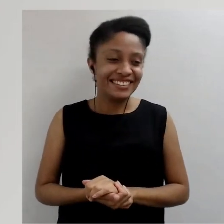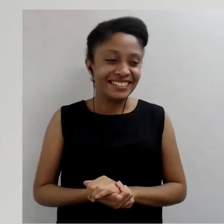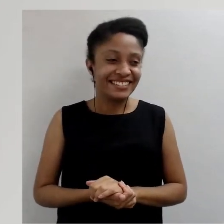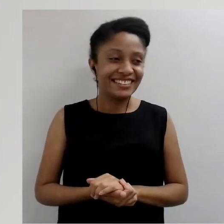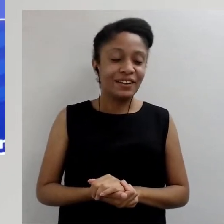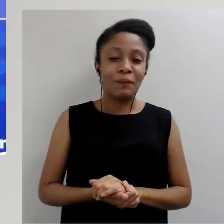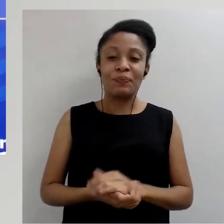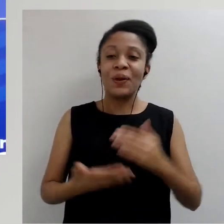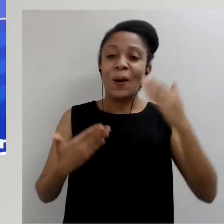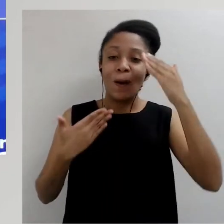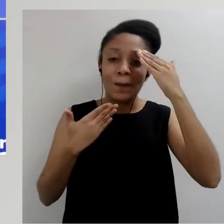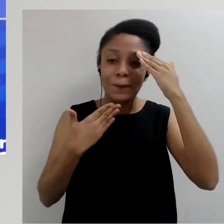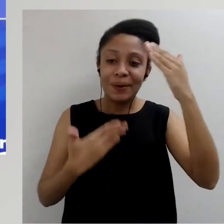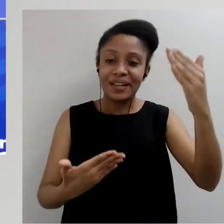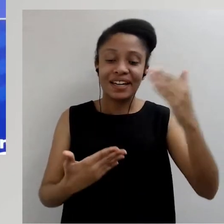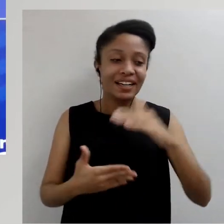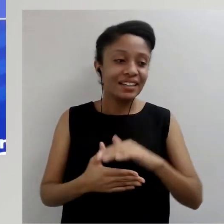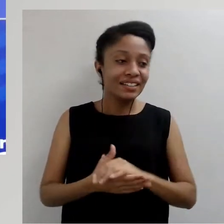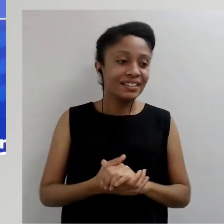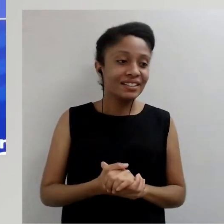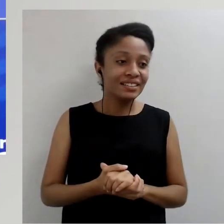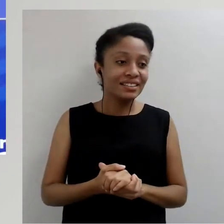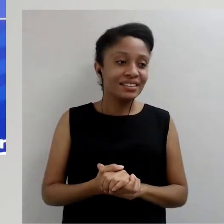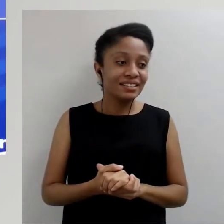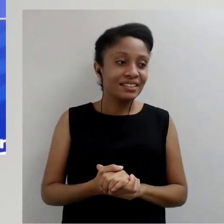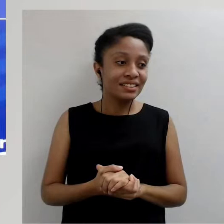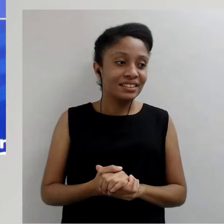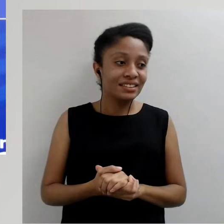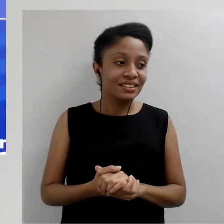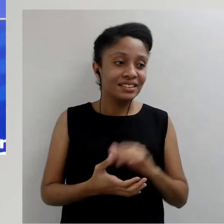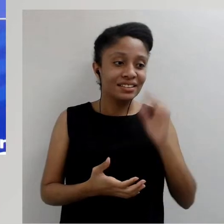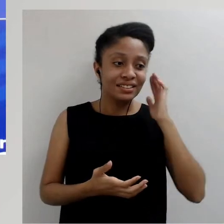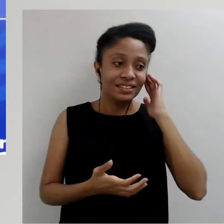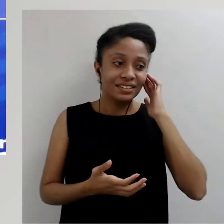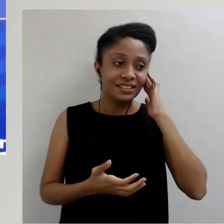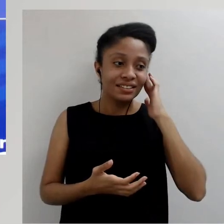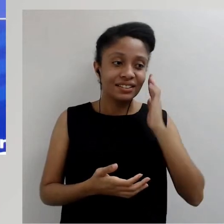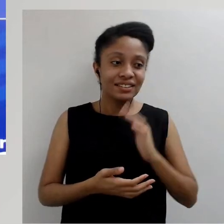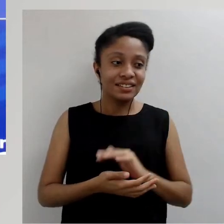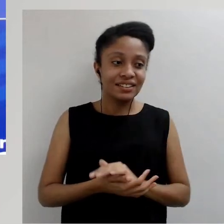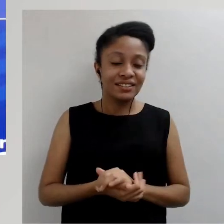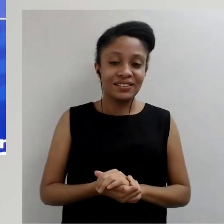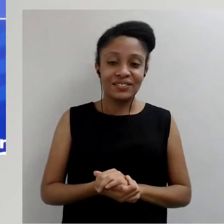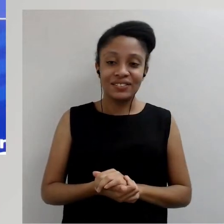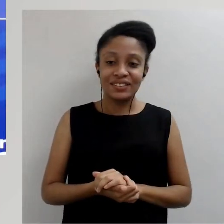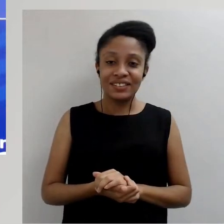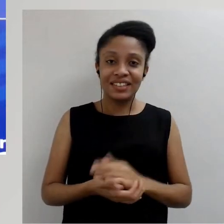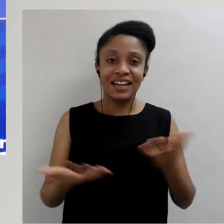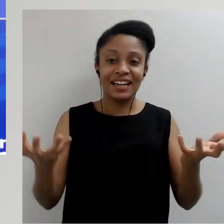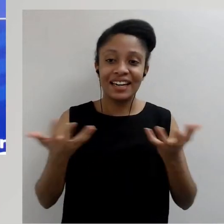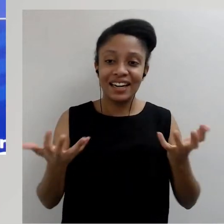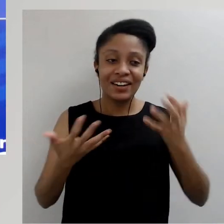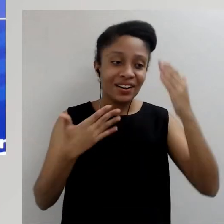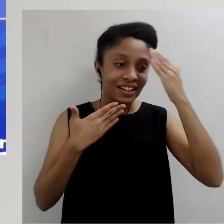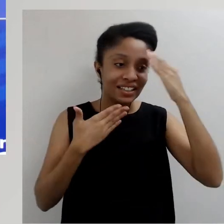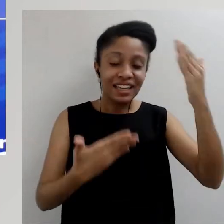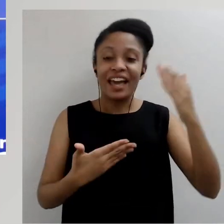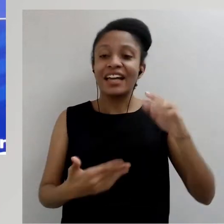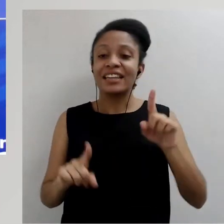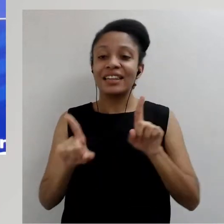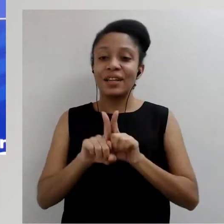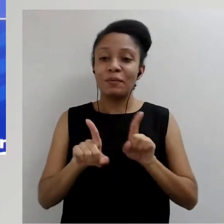hair already, okay? So thank you very much. Good morning, everyone. I would like to greet